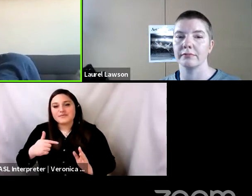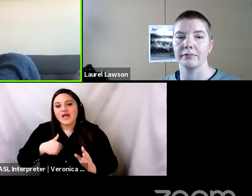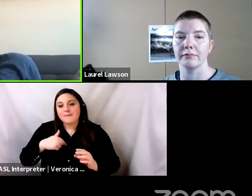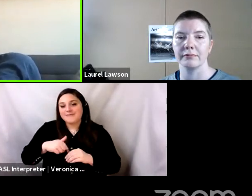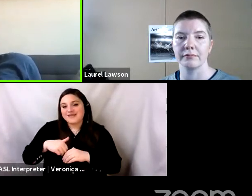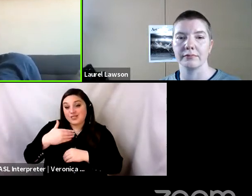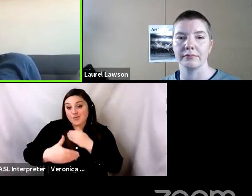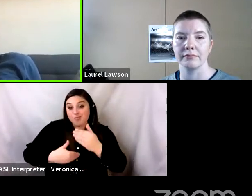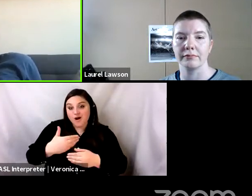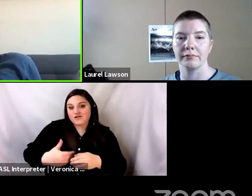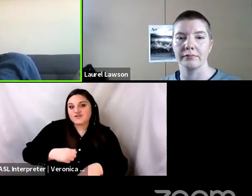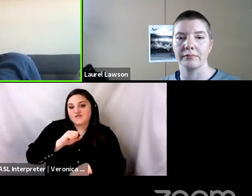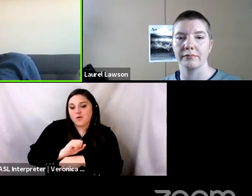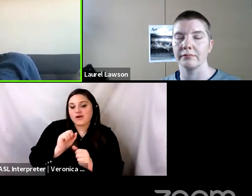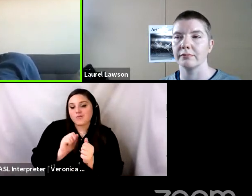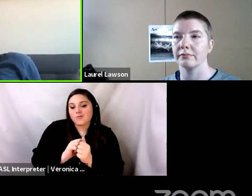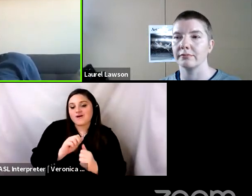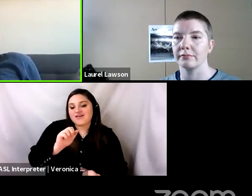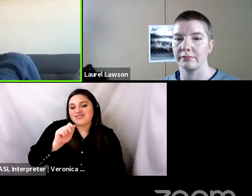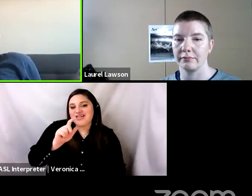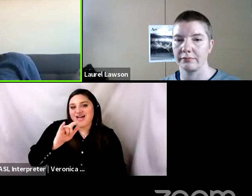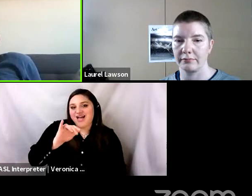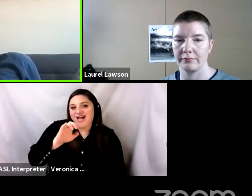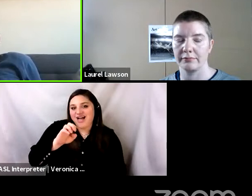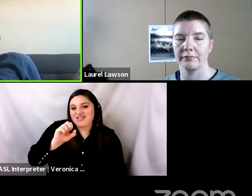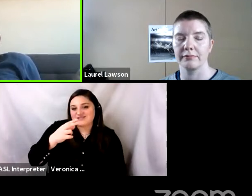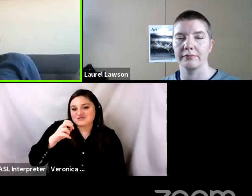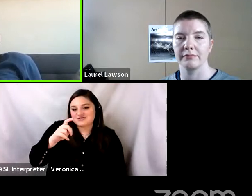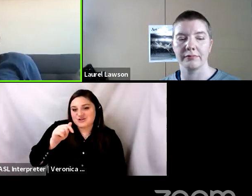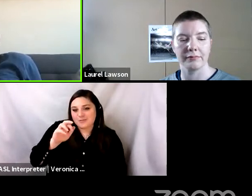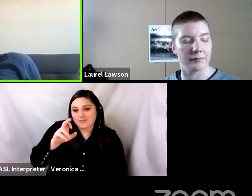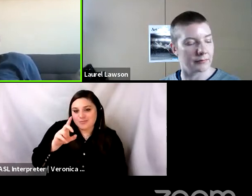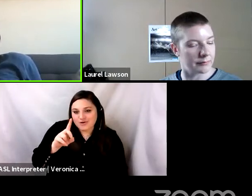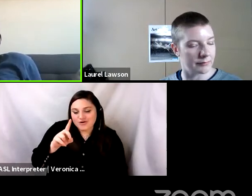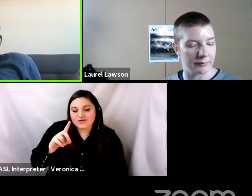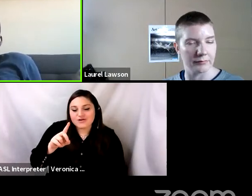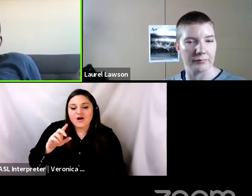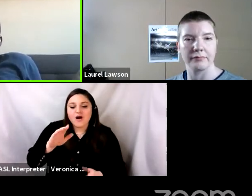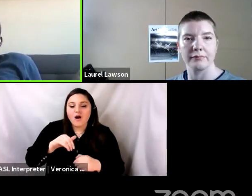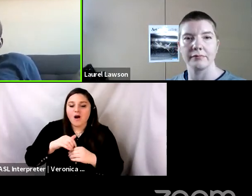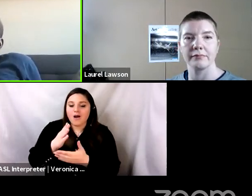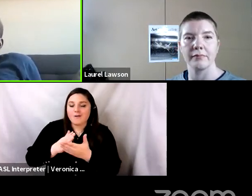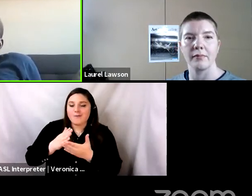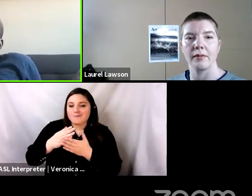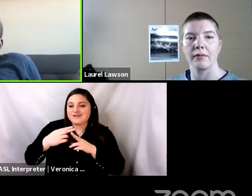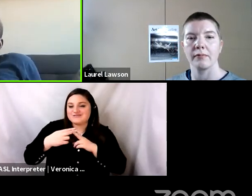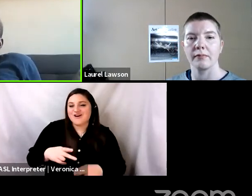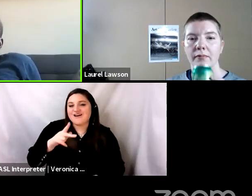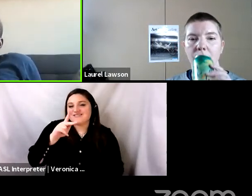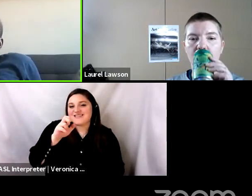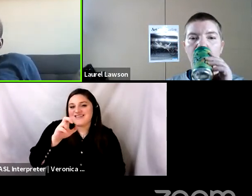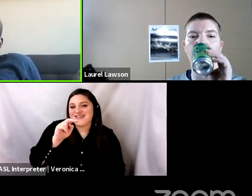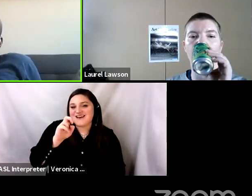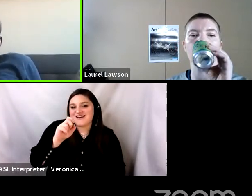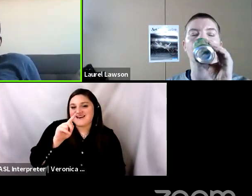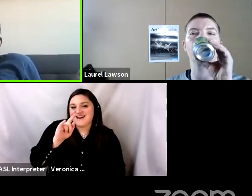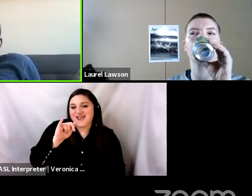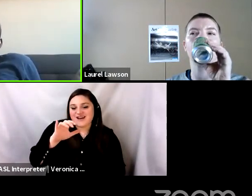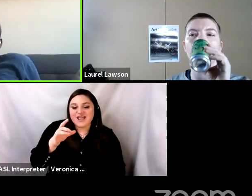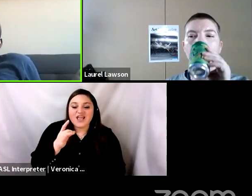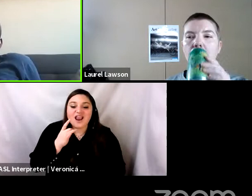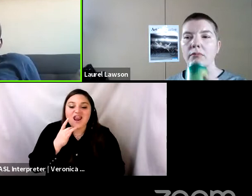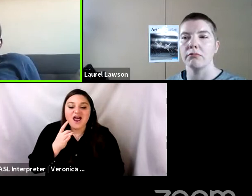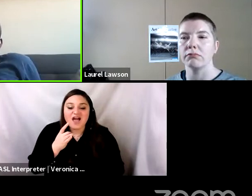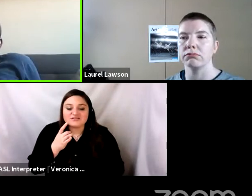Wired. And in addition, thinking through what is my